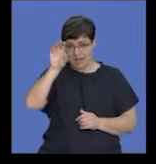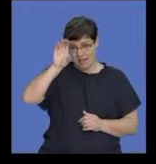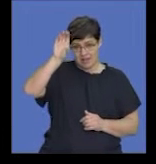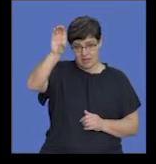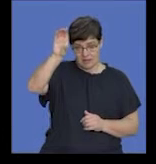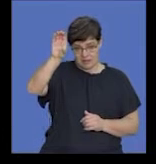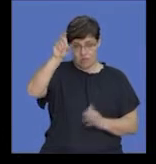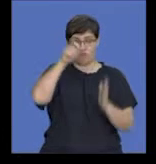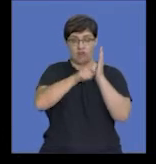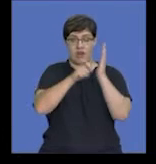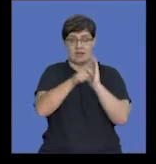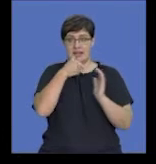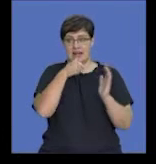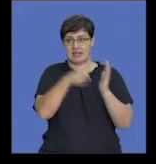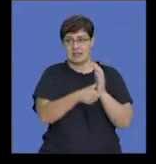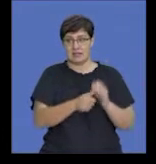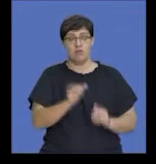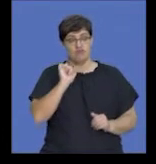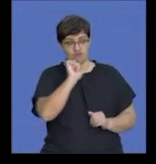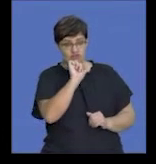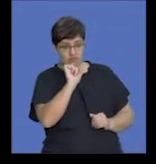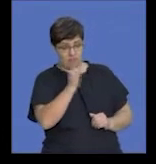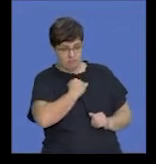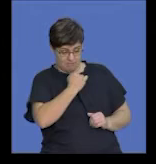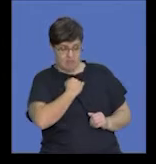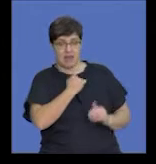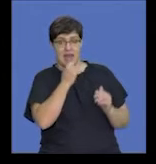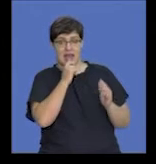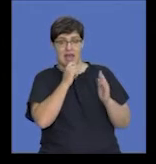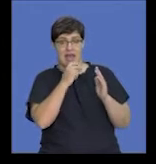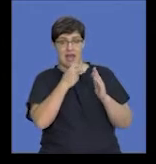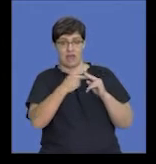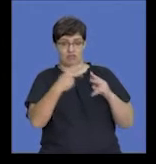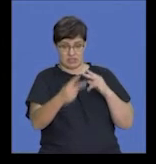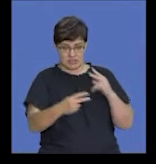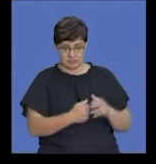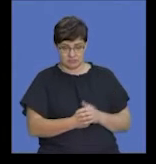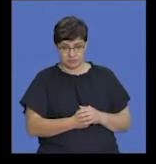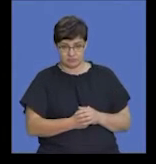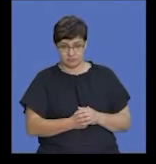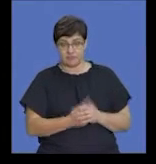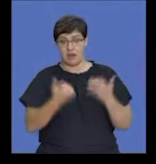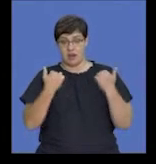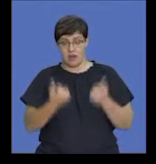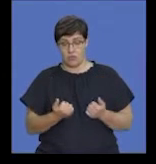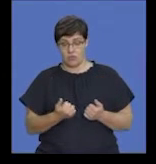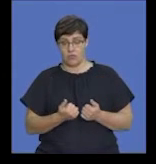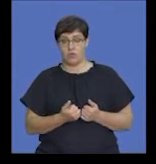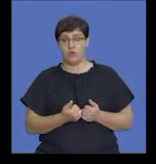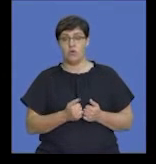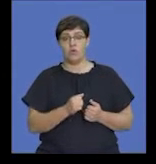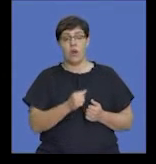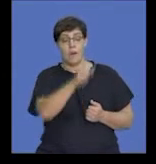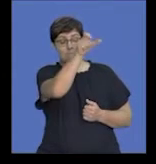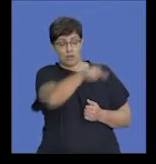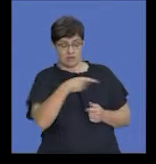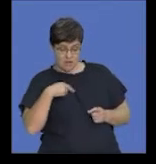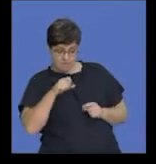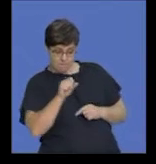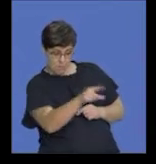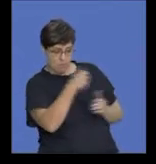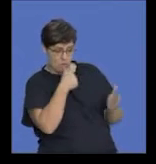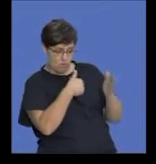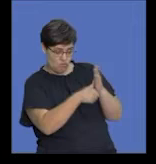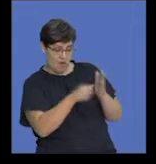corner. So, this would be your address. Okay. Then the address of the person you are